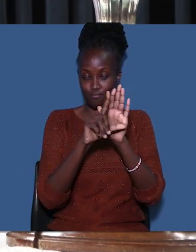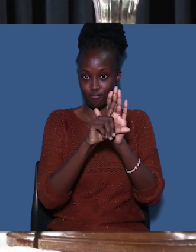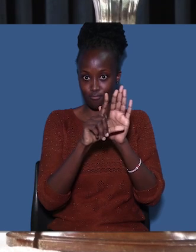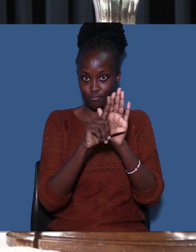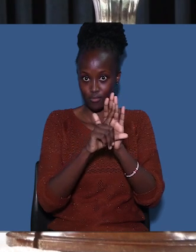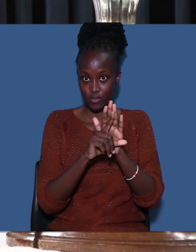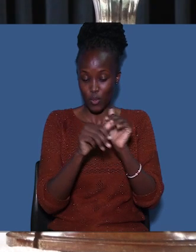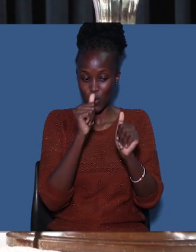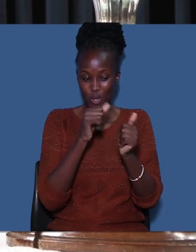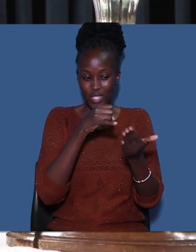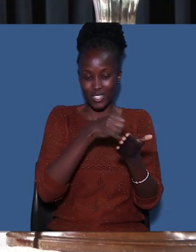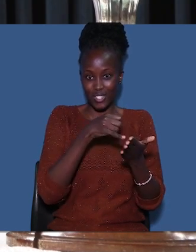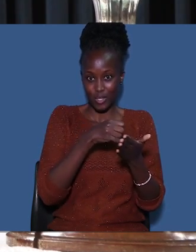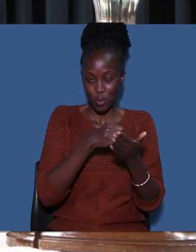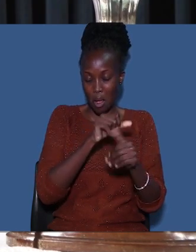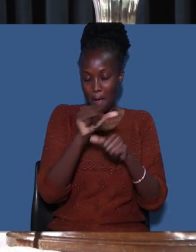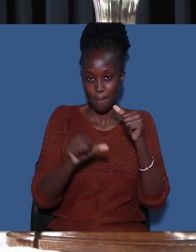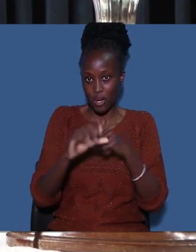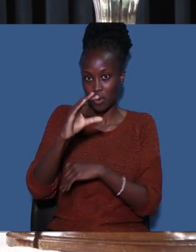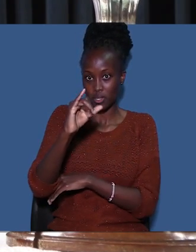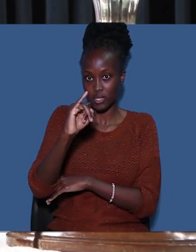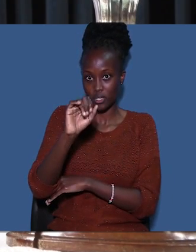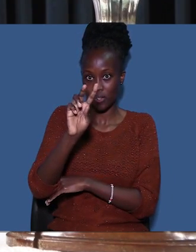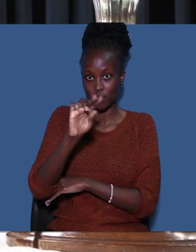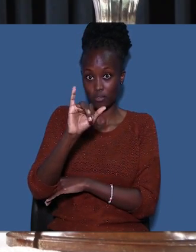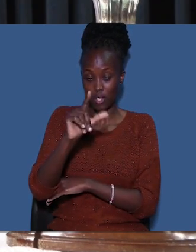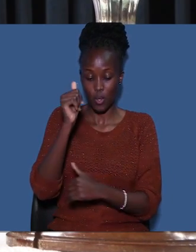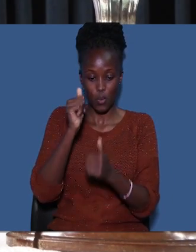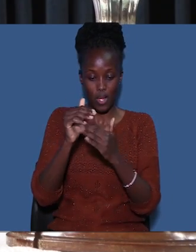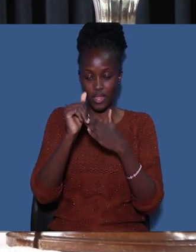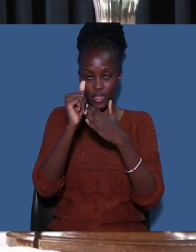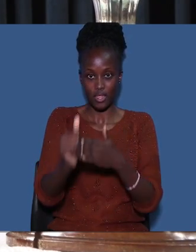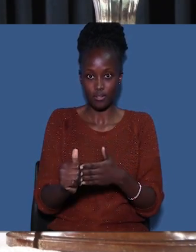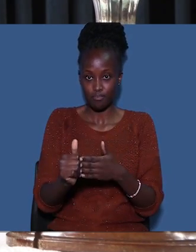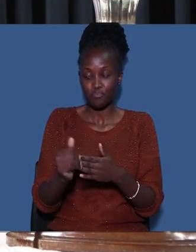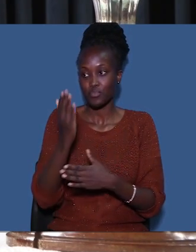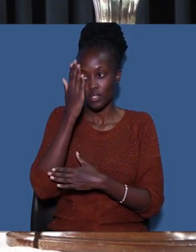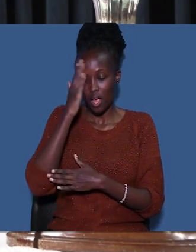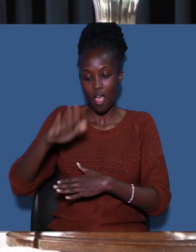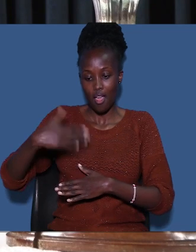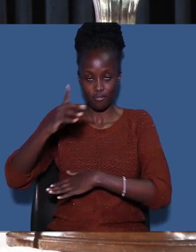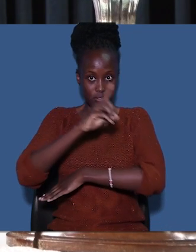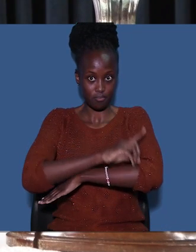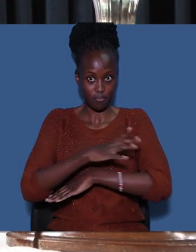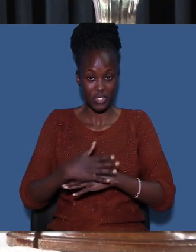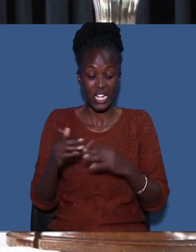613 laws consisted of civil rules that governed the Israelites' day-to-day life,